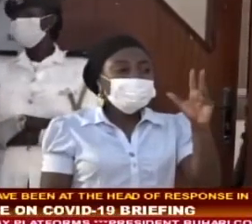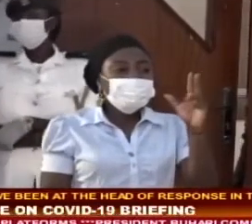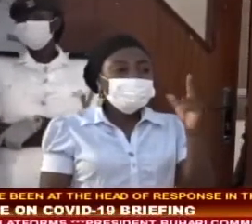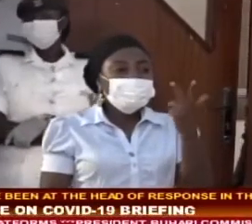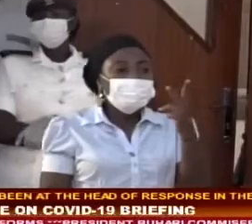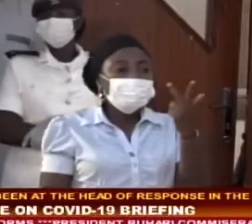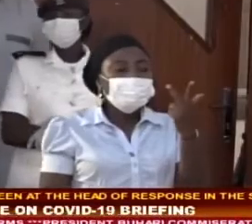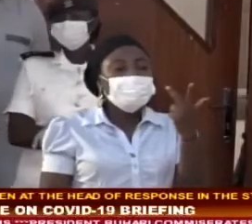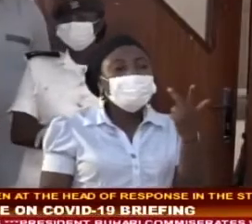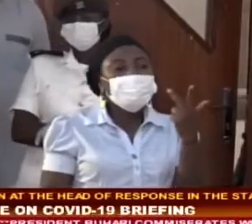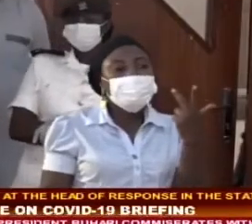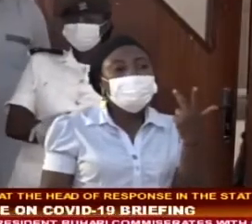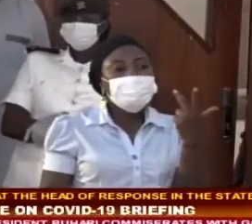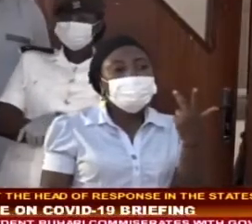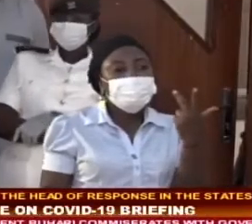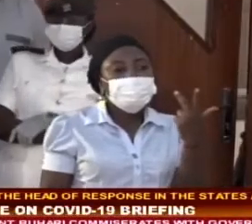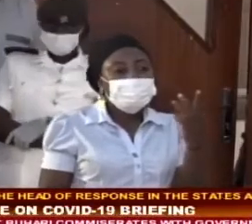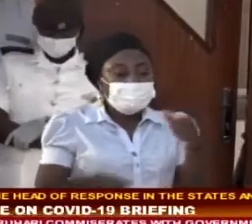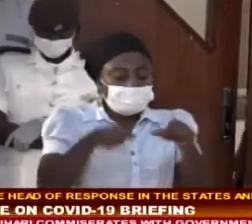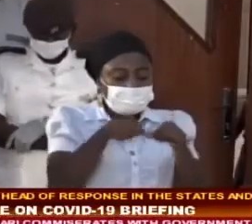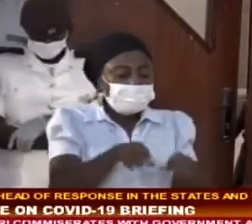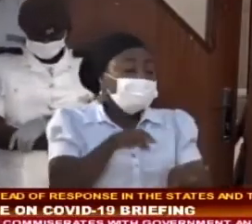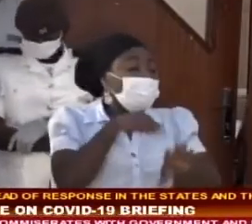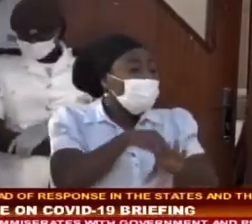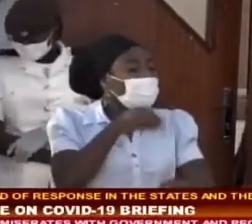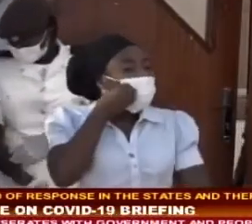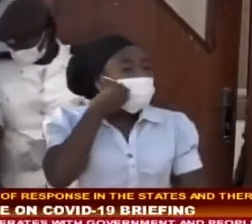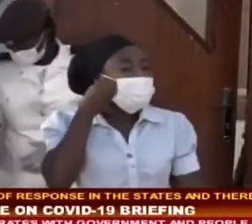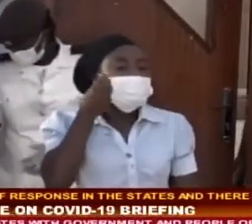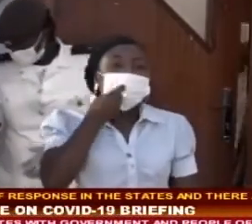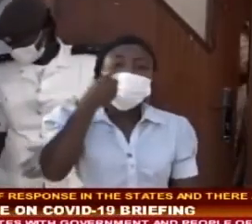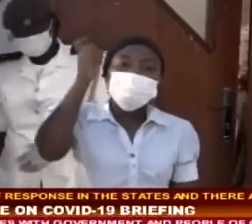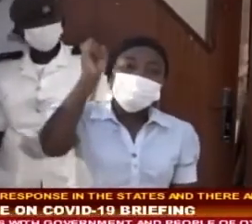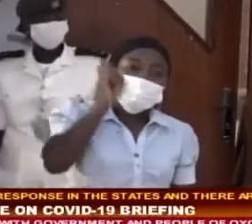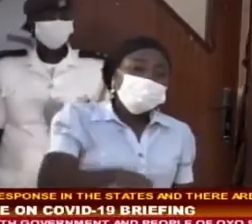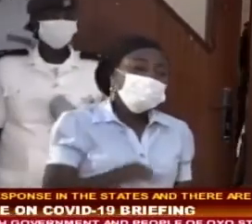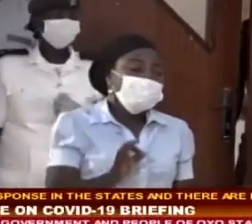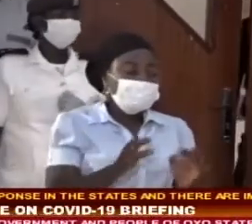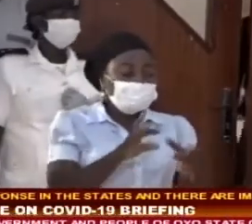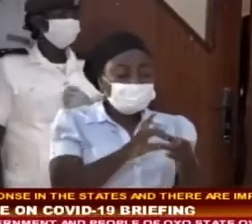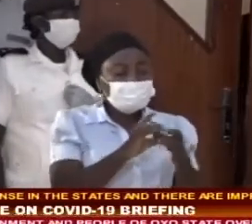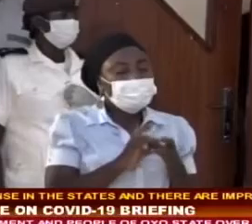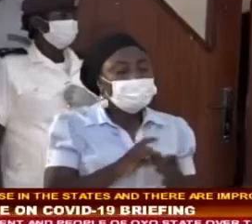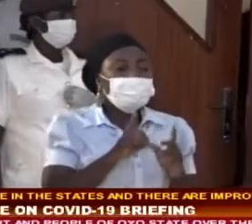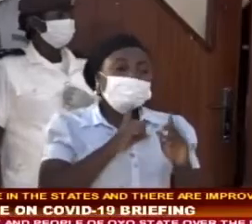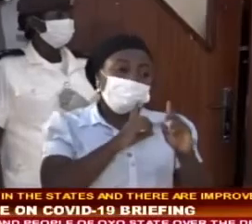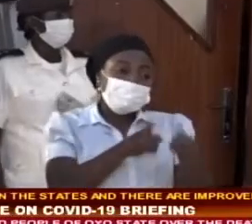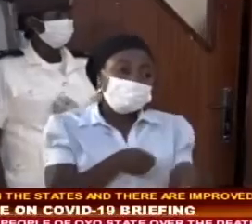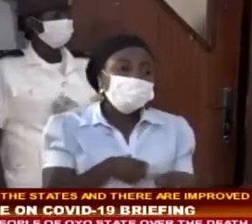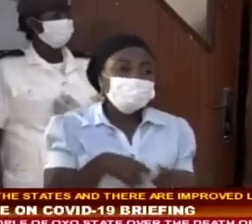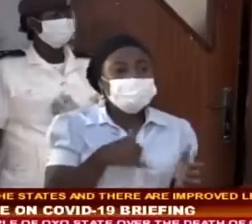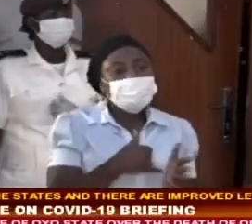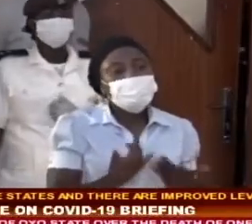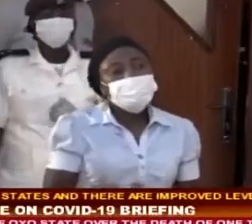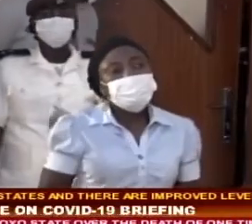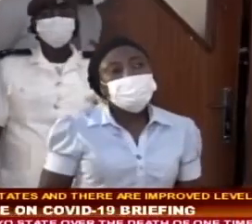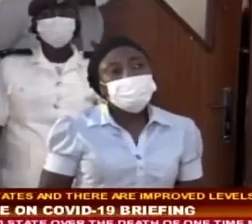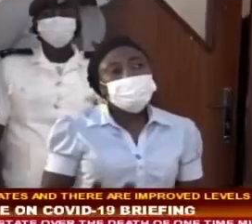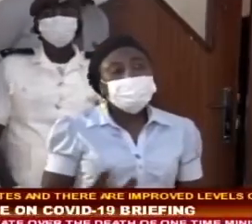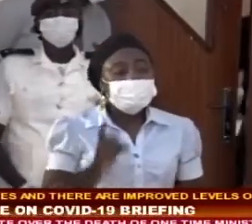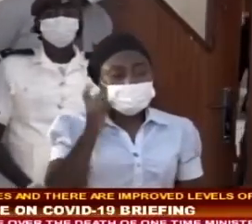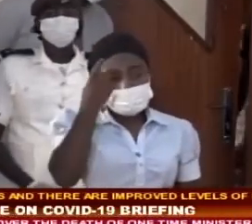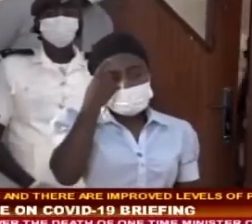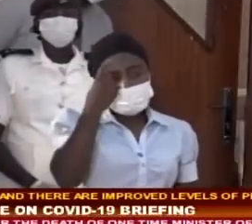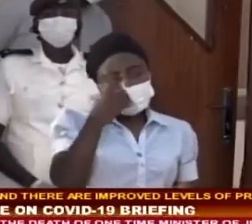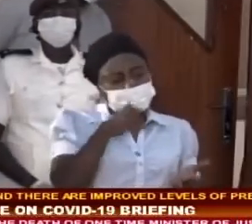The third question has to do with the stay-at-home order, if a coordinator would like to respond to that, issued by the